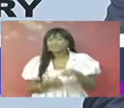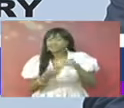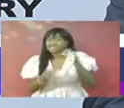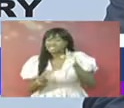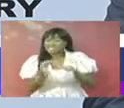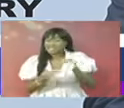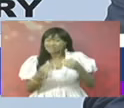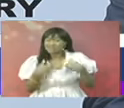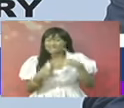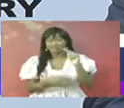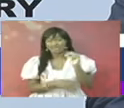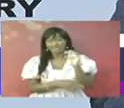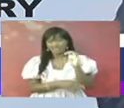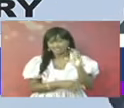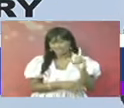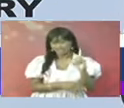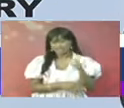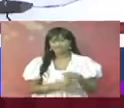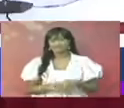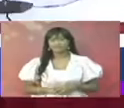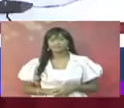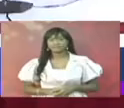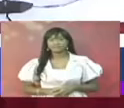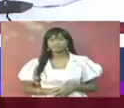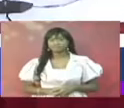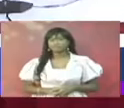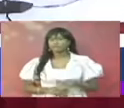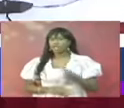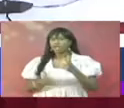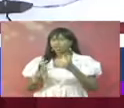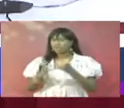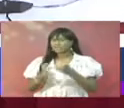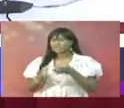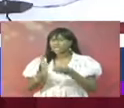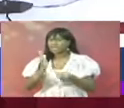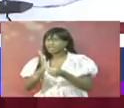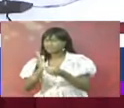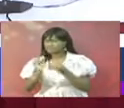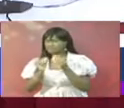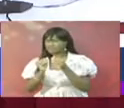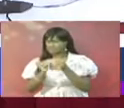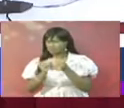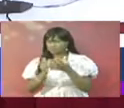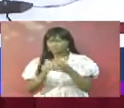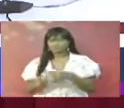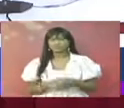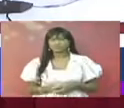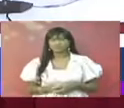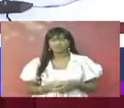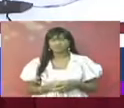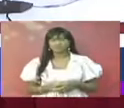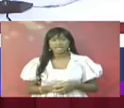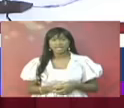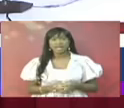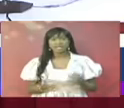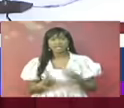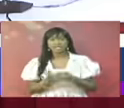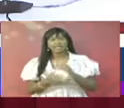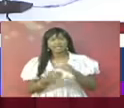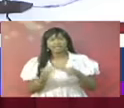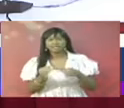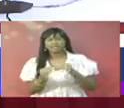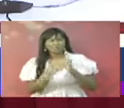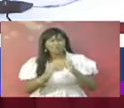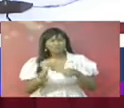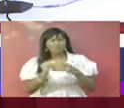vulnerable groups. Okay, just to tack on to that, CMO, if I may. Sure. Just because the statement is again being made about a high death rate, when I